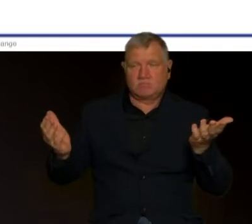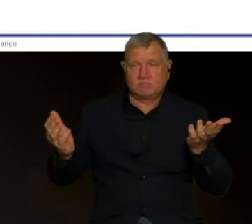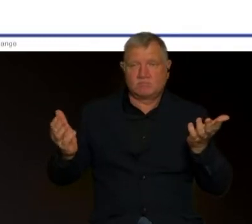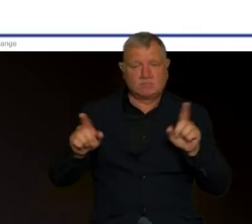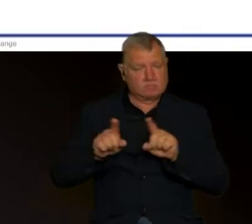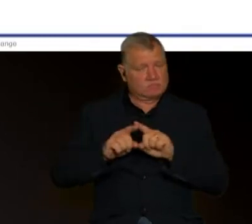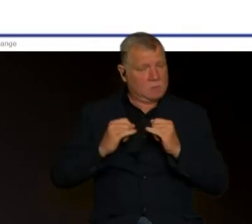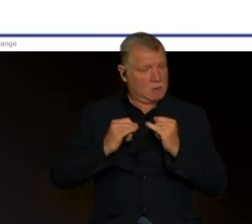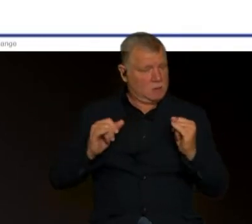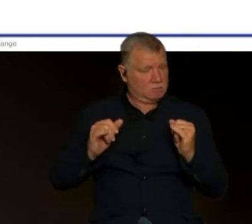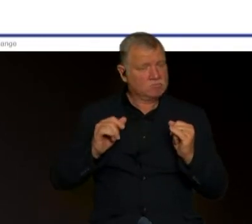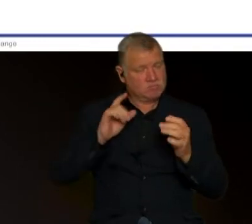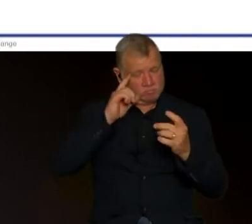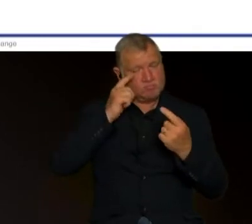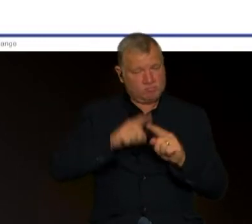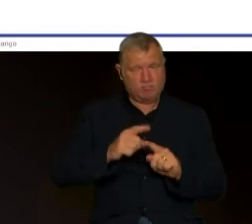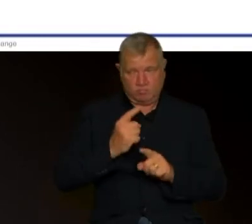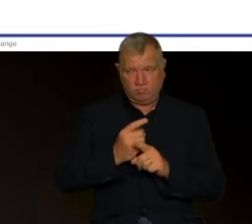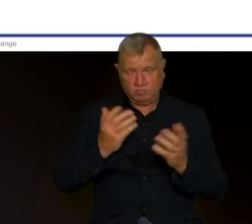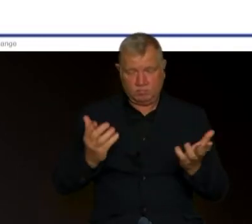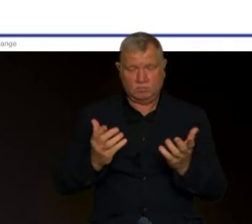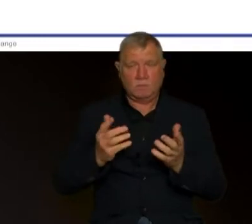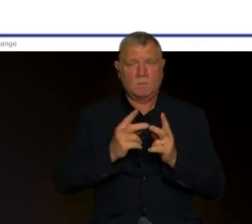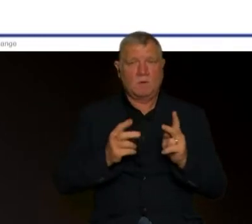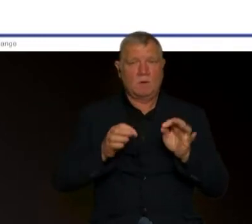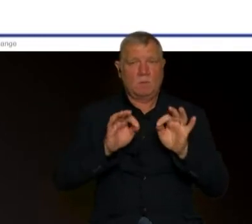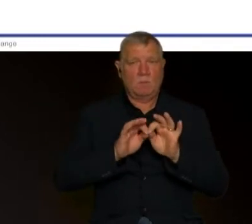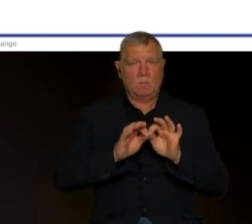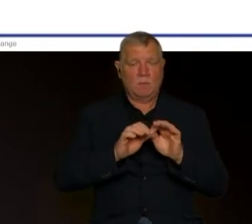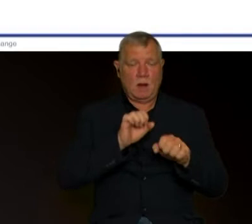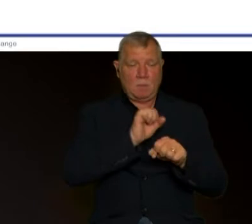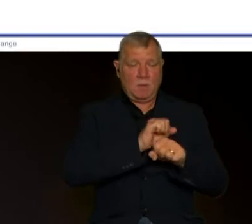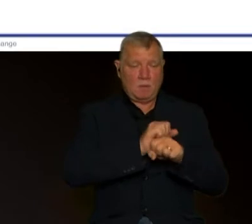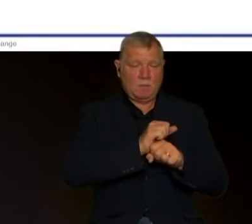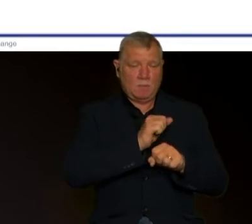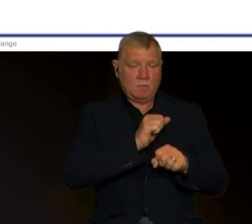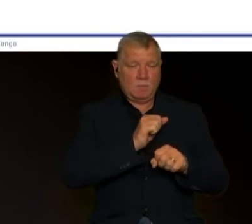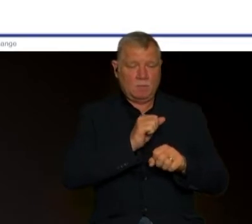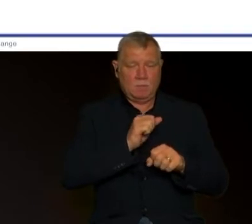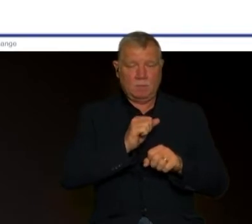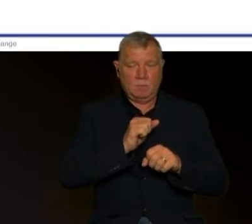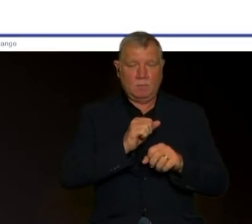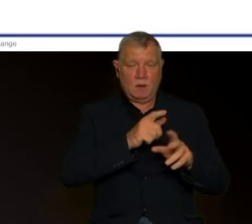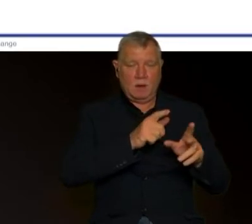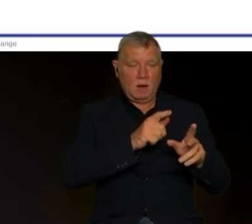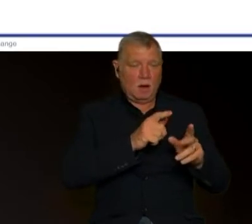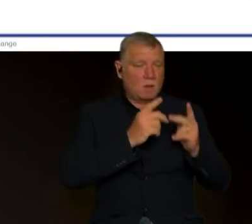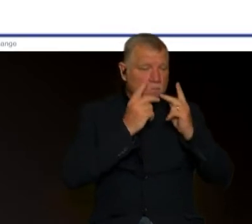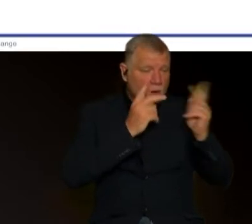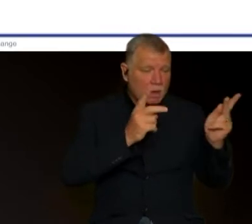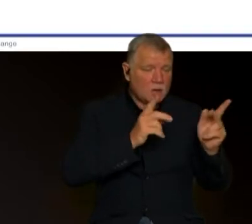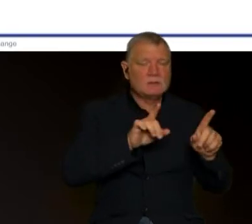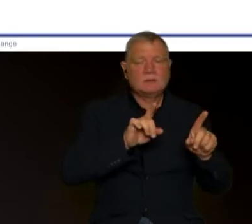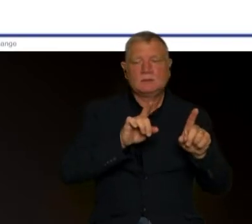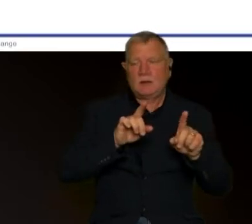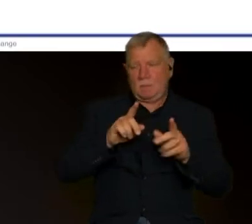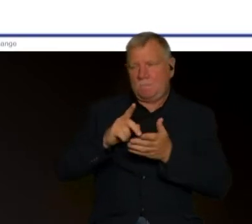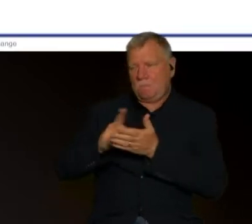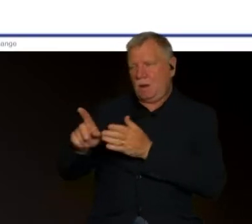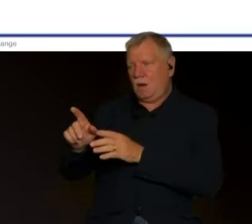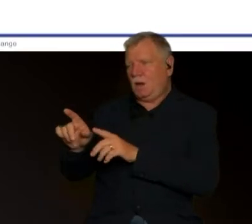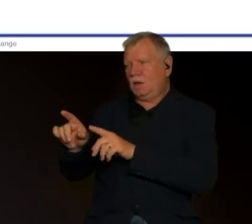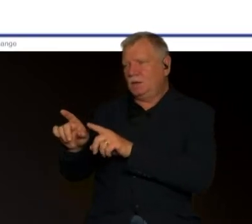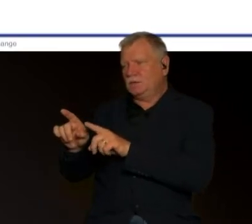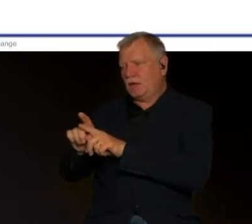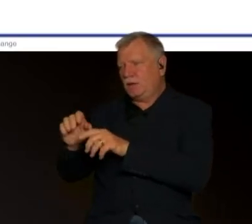competitively. We're on the same page. It's very important for employees to have competitive salaries according to the